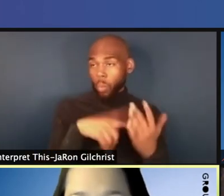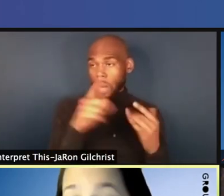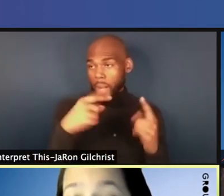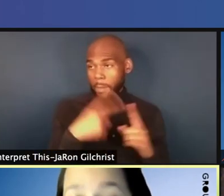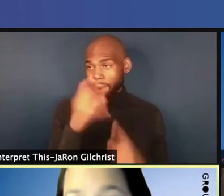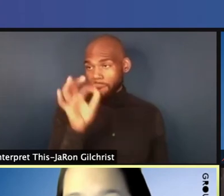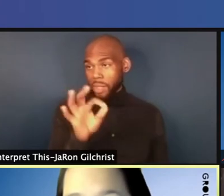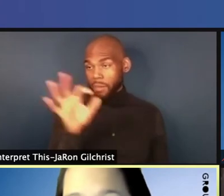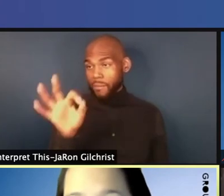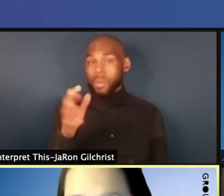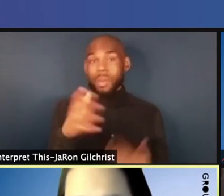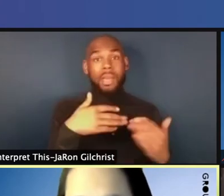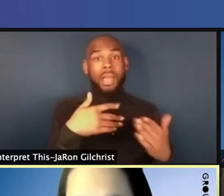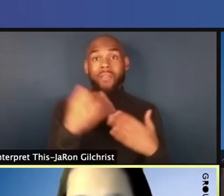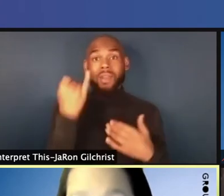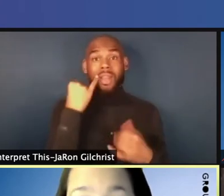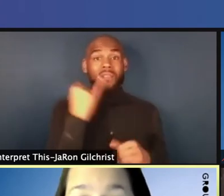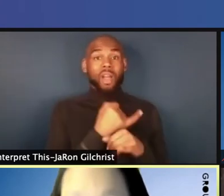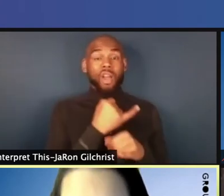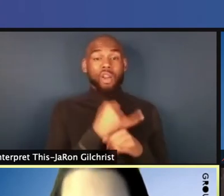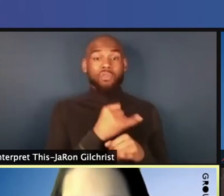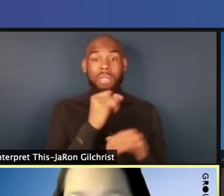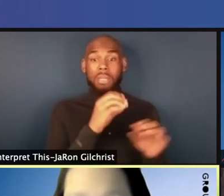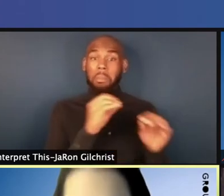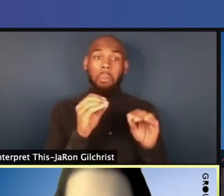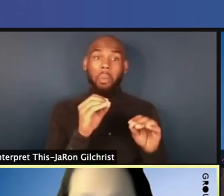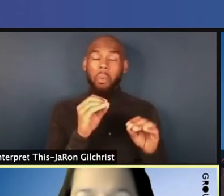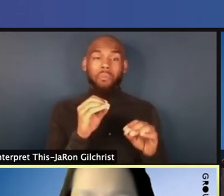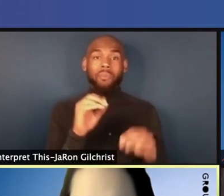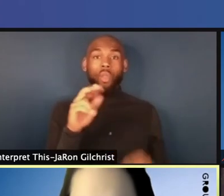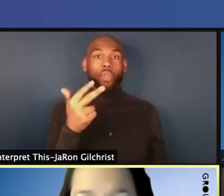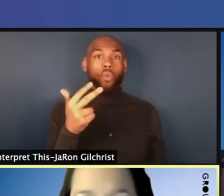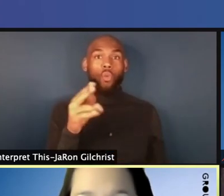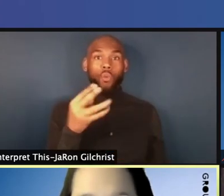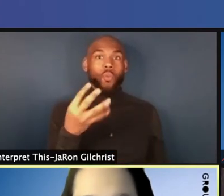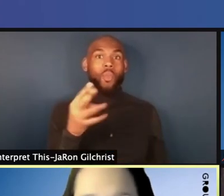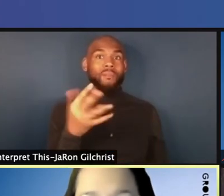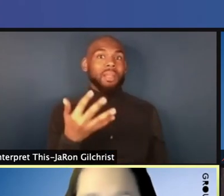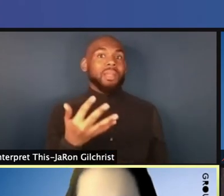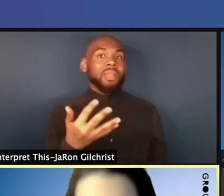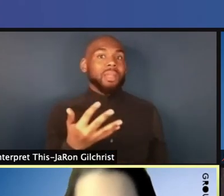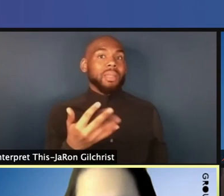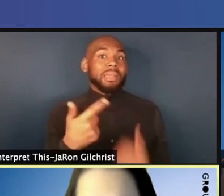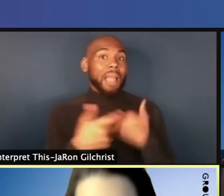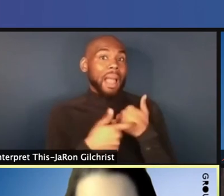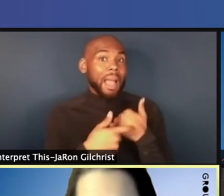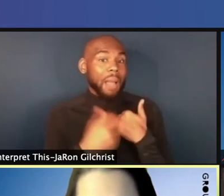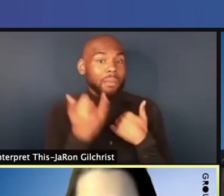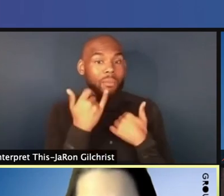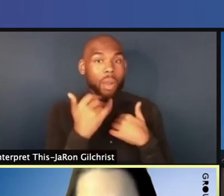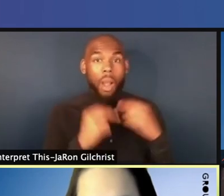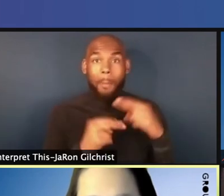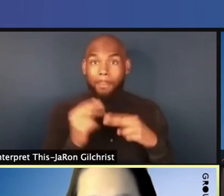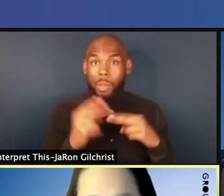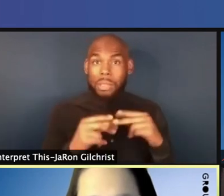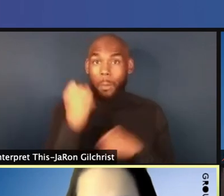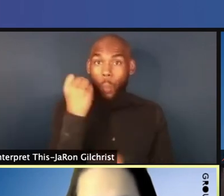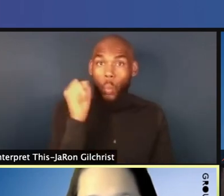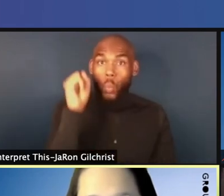And then even if the institution doesn't budge the second time, the third time, the fourth, the fifth, if we actually are building a movement here